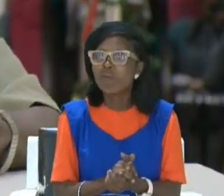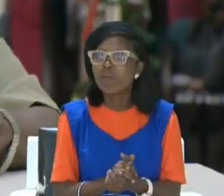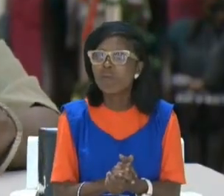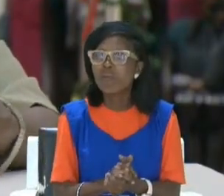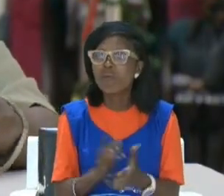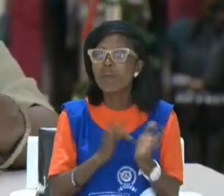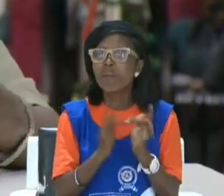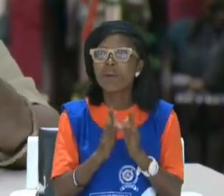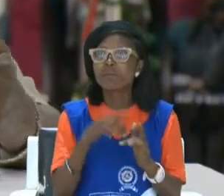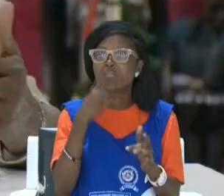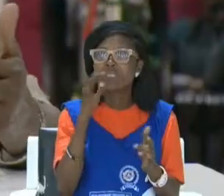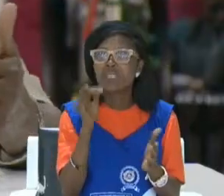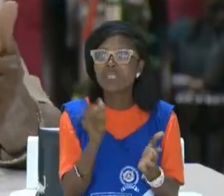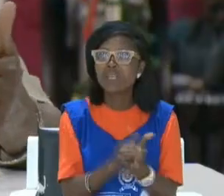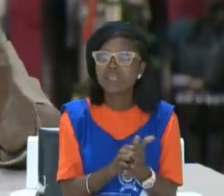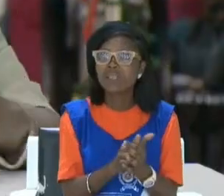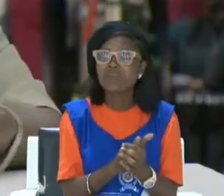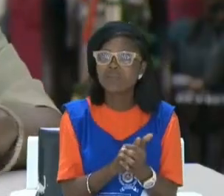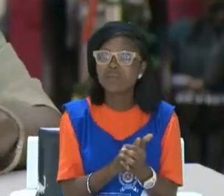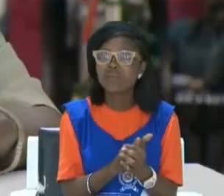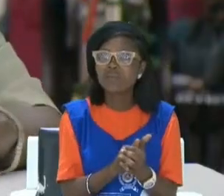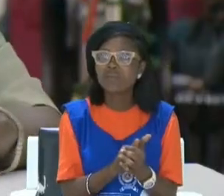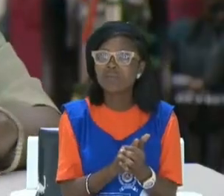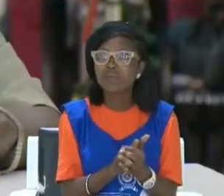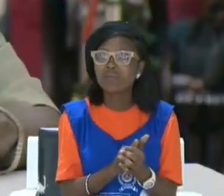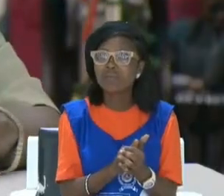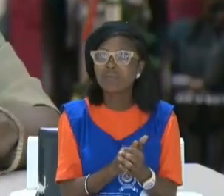Bible just say that Enoch